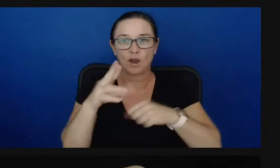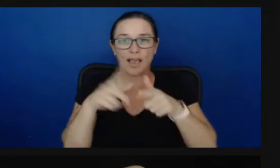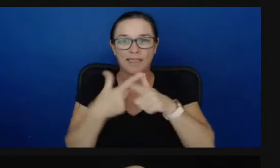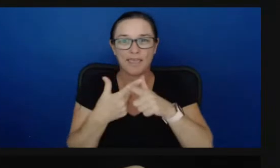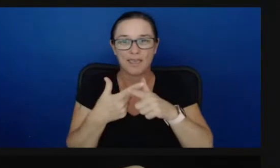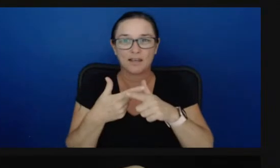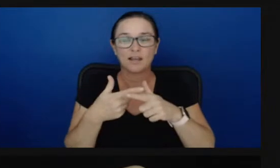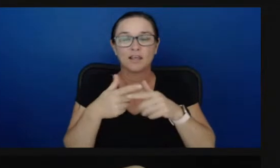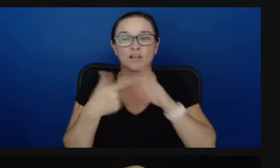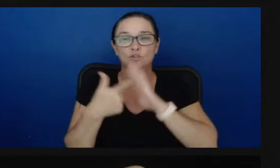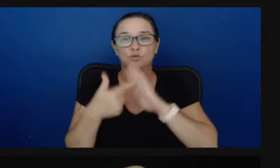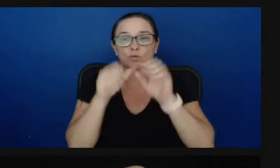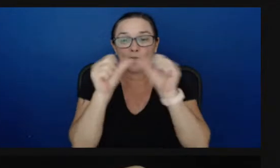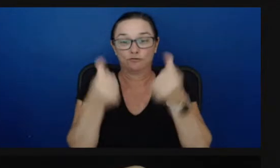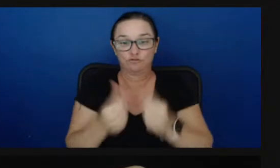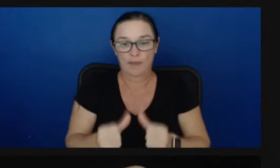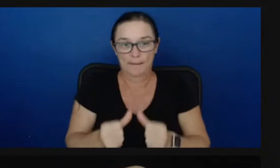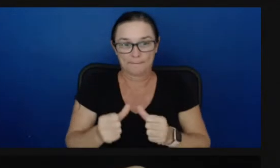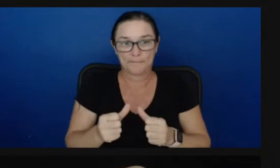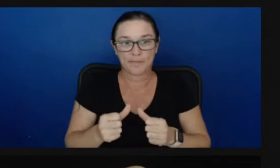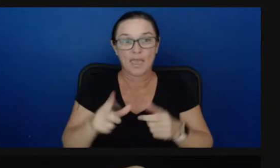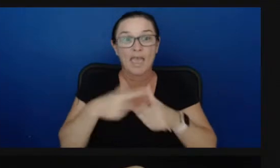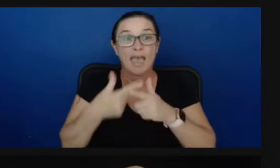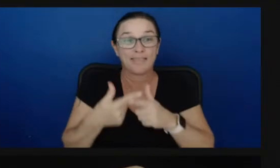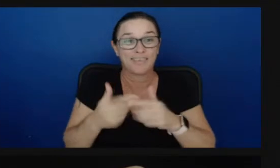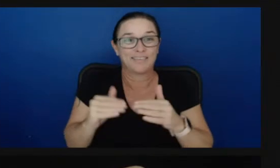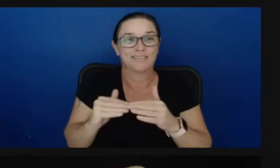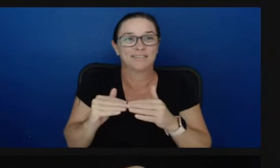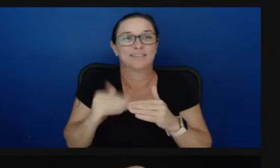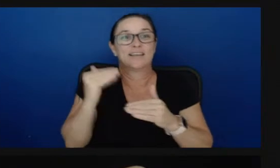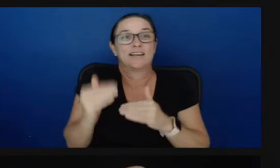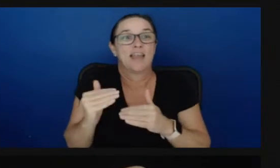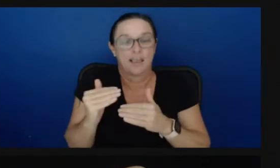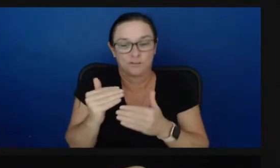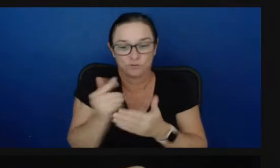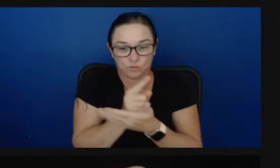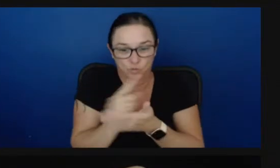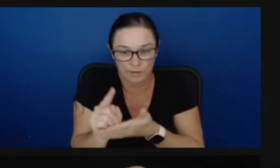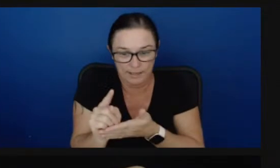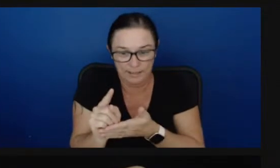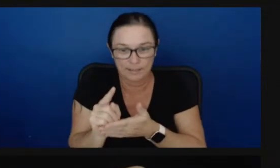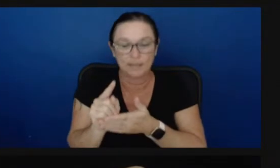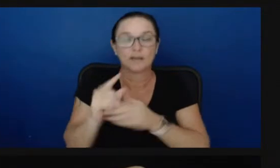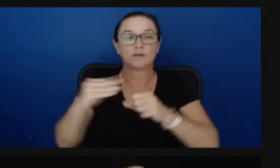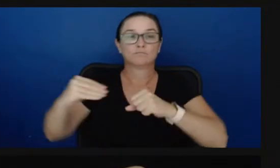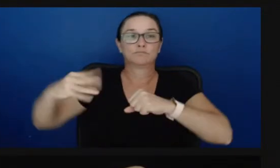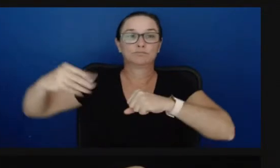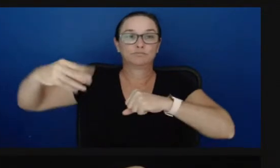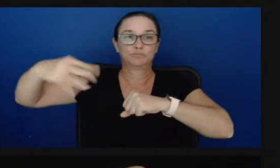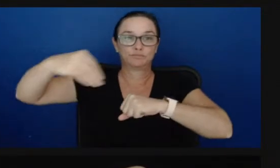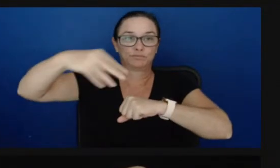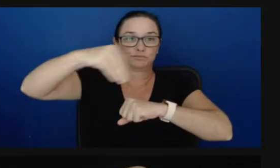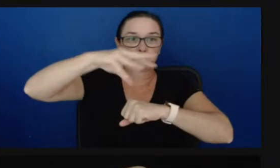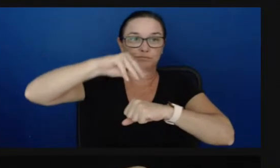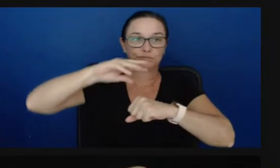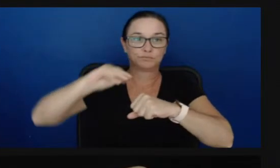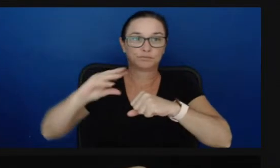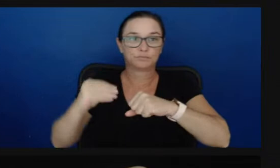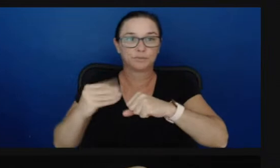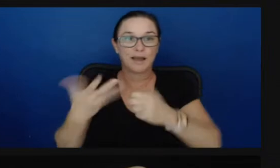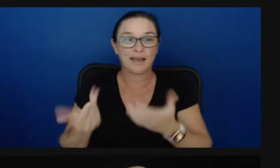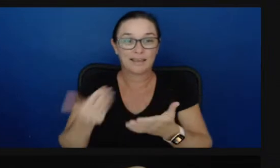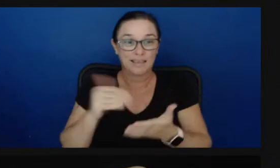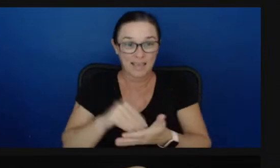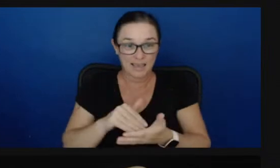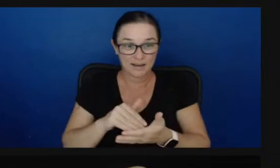comes back again the following week on the same orbit, takes the same picture with the same technique, and it might notice that the